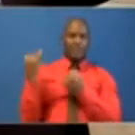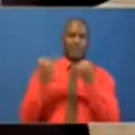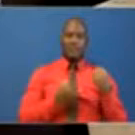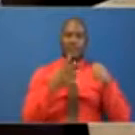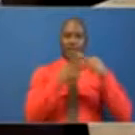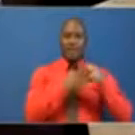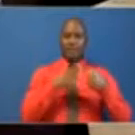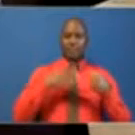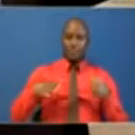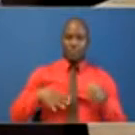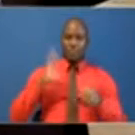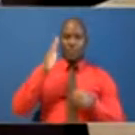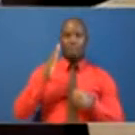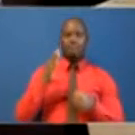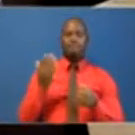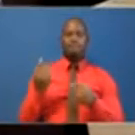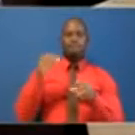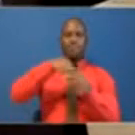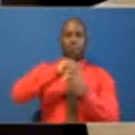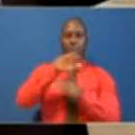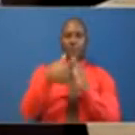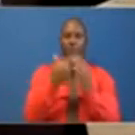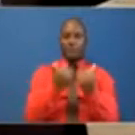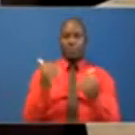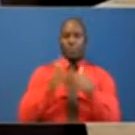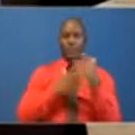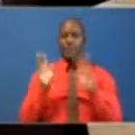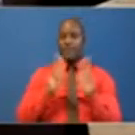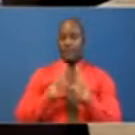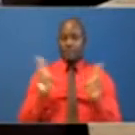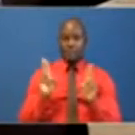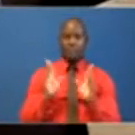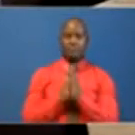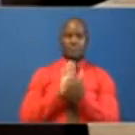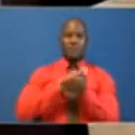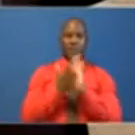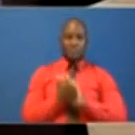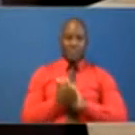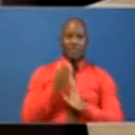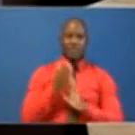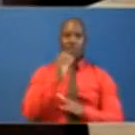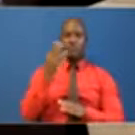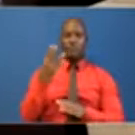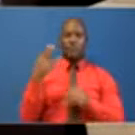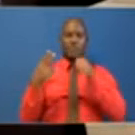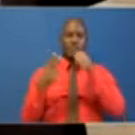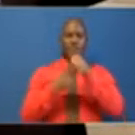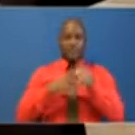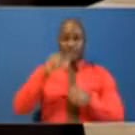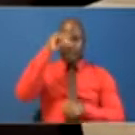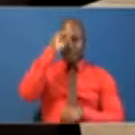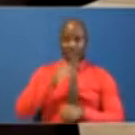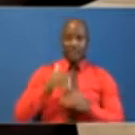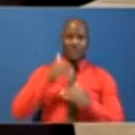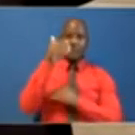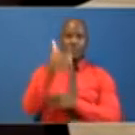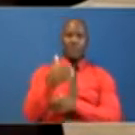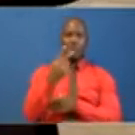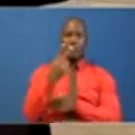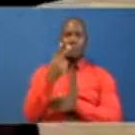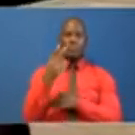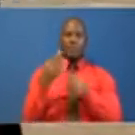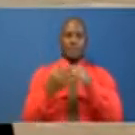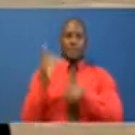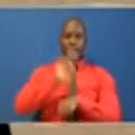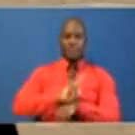guests will be making sense of it all and whether they are ready to become 0 47 in the next 28